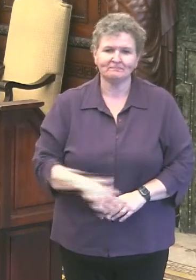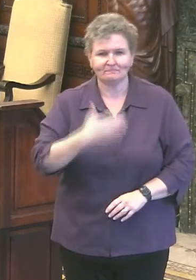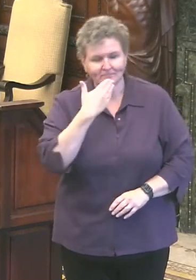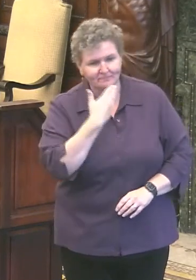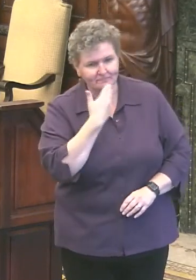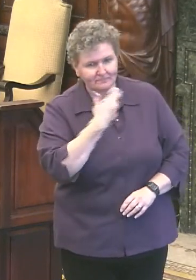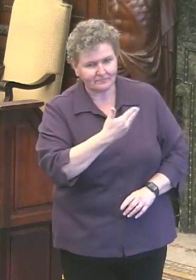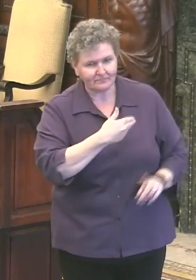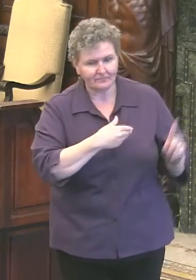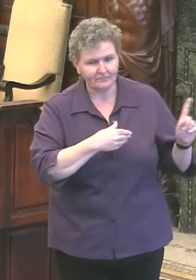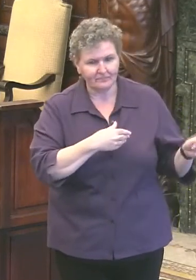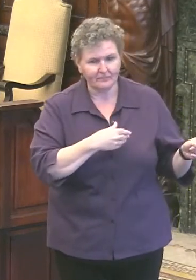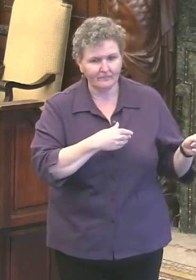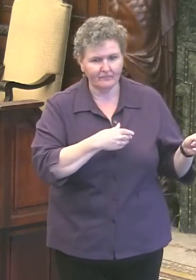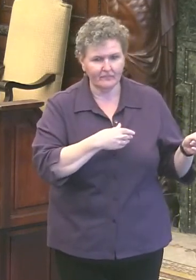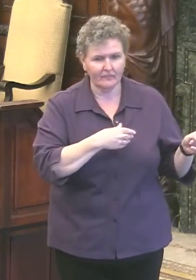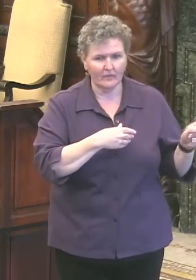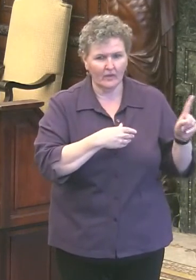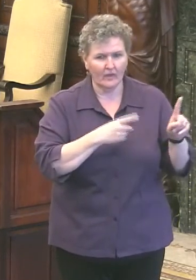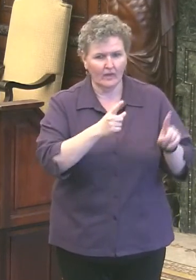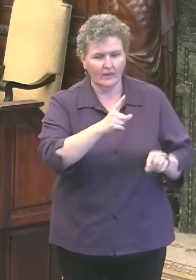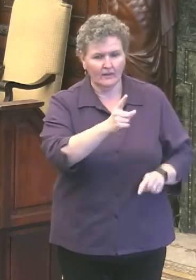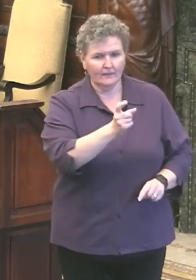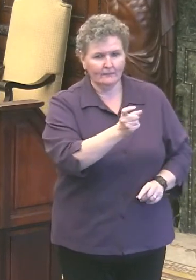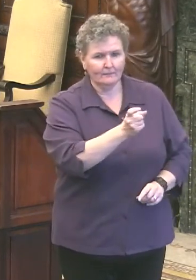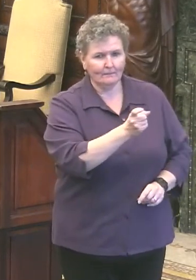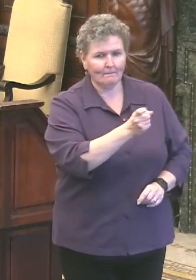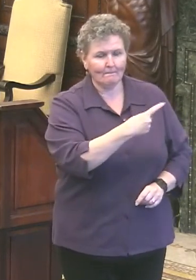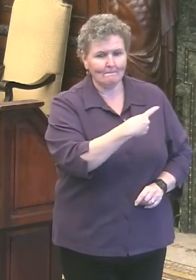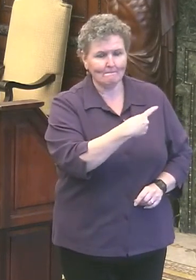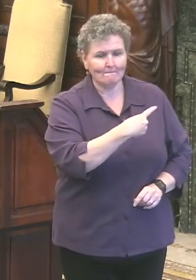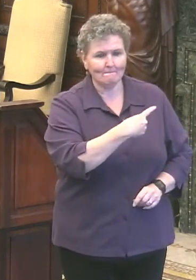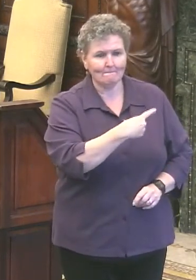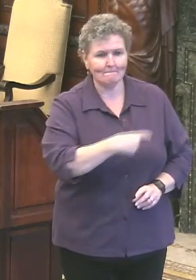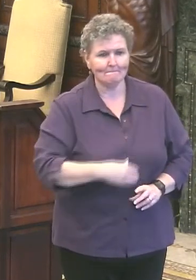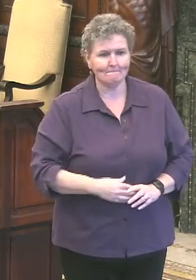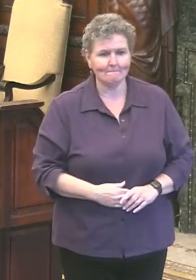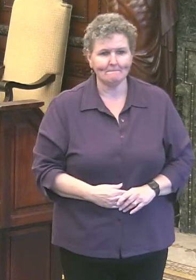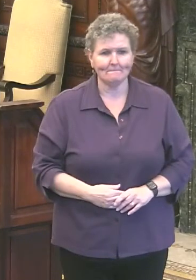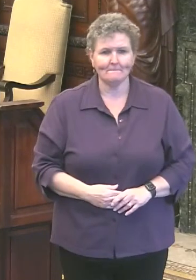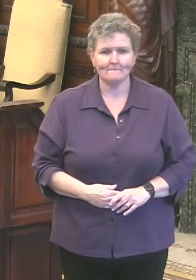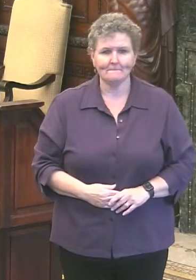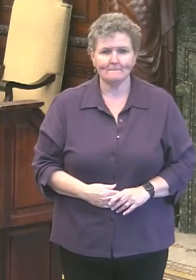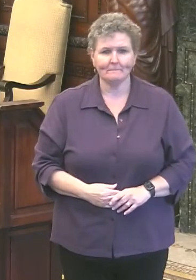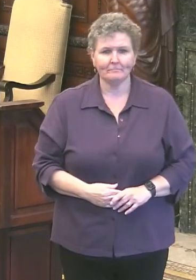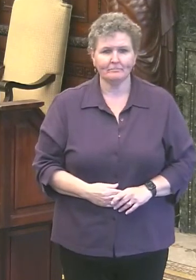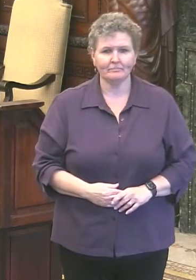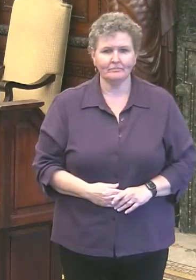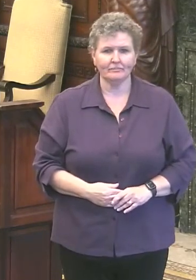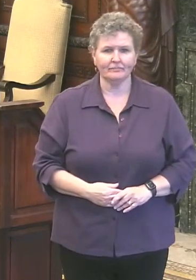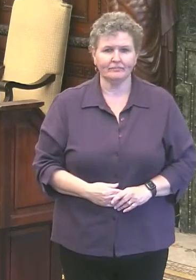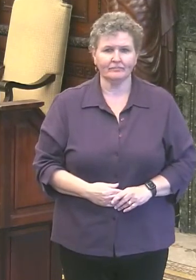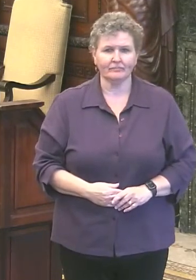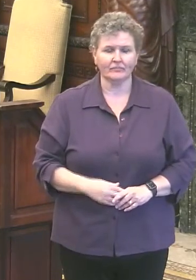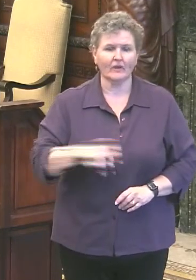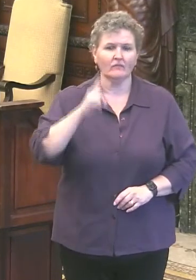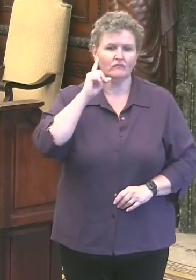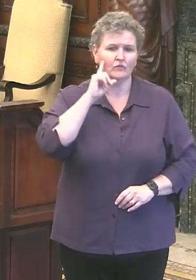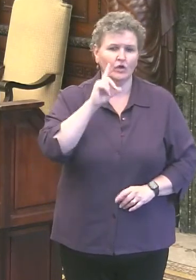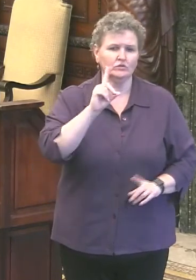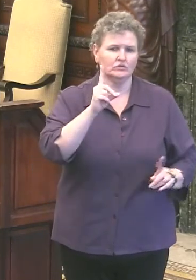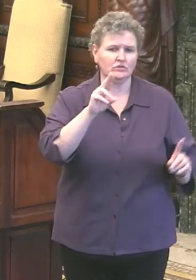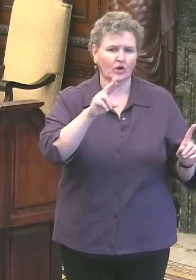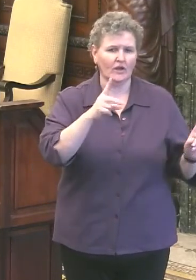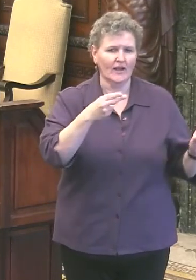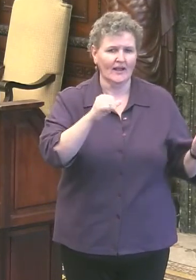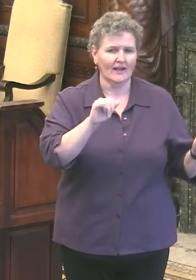ahead. Great. So you mentioned, I think this question is for Hite. I was wondering if there's a concern about children transmitting